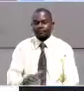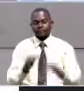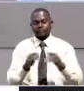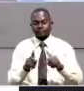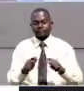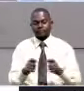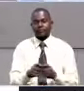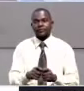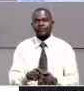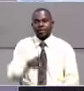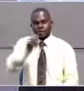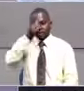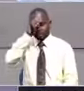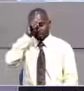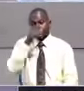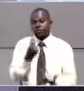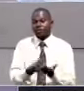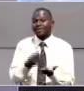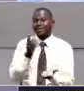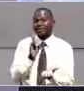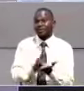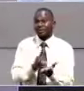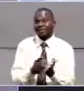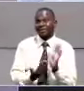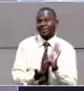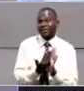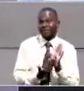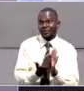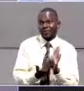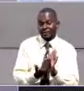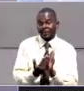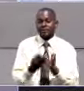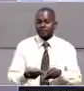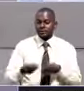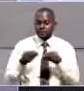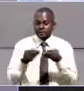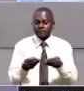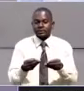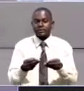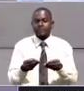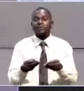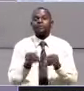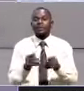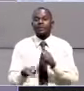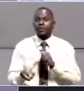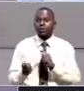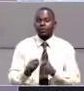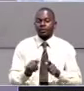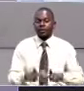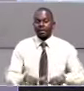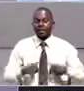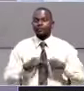A team of Egyptian and Ugandan doctors have conducted surgery implant aimed at providing a platform that can transform the lives